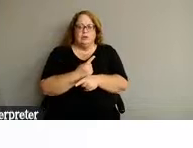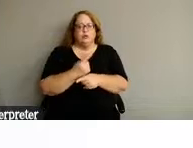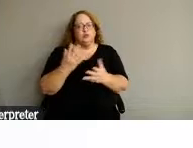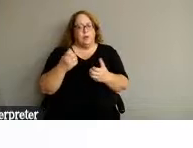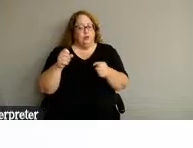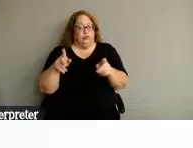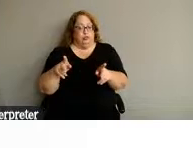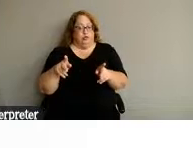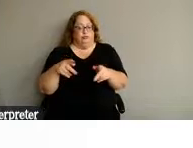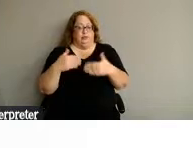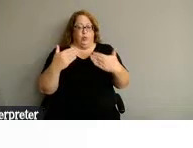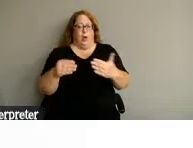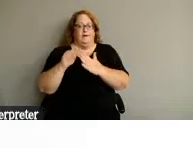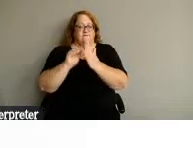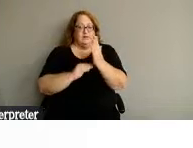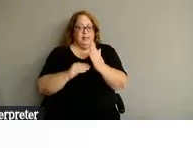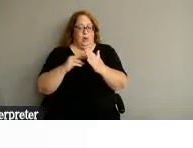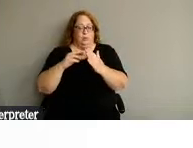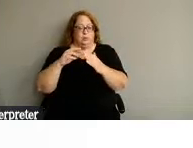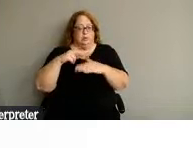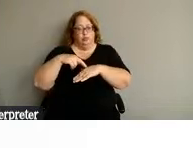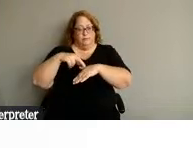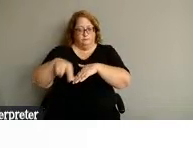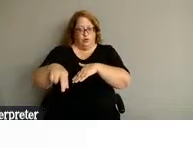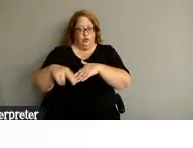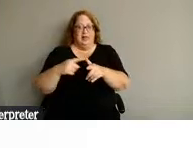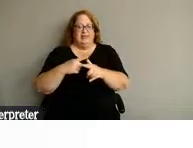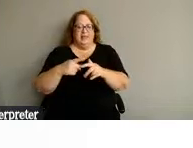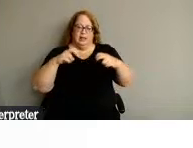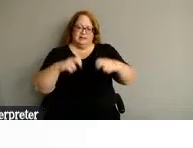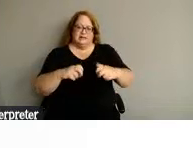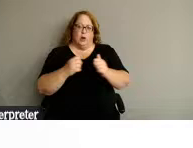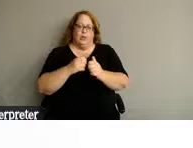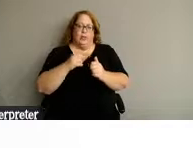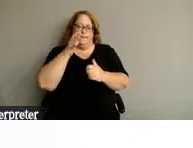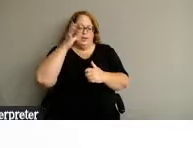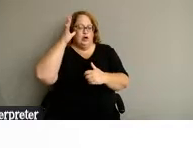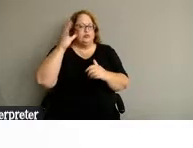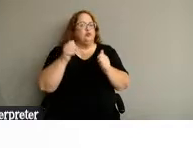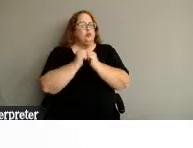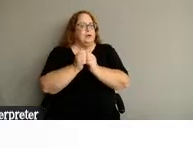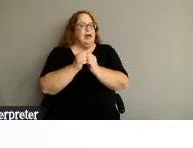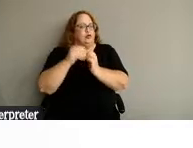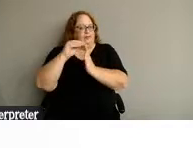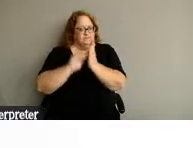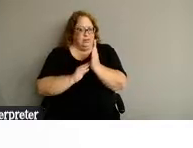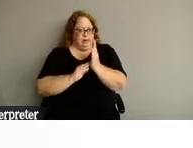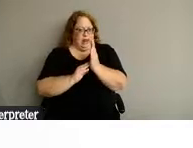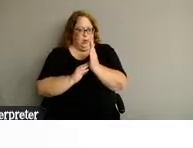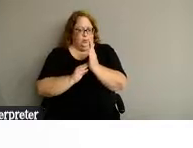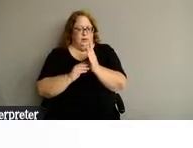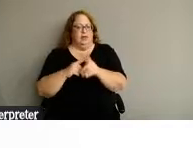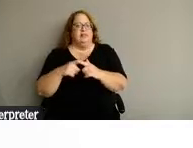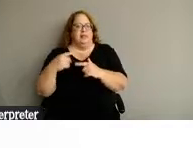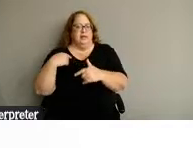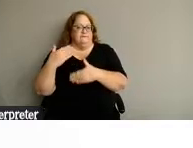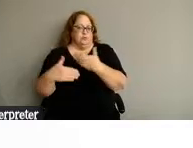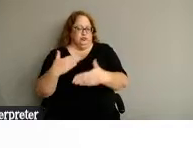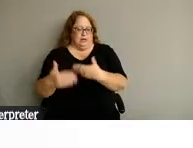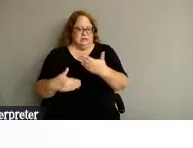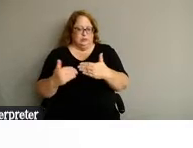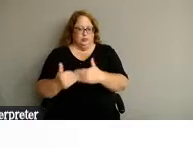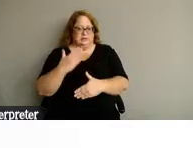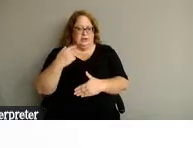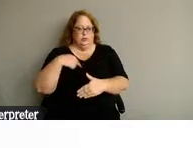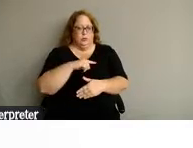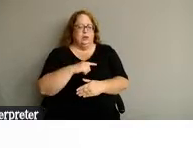your permission to go ahead and fill out this referral packet, and then they'll sit down with the parents, and together they'll fill out that referral packet, and then they have a process to get that